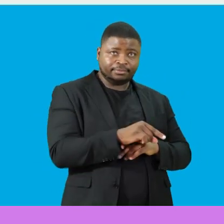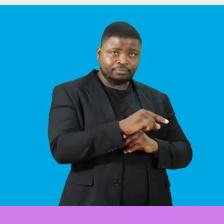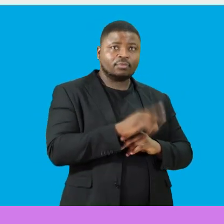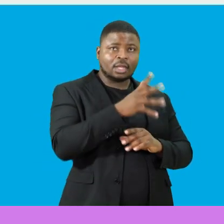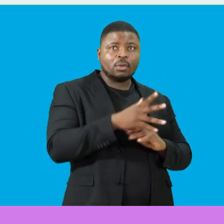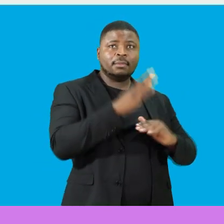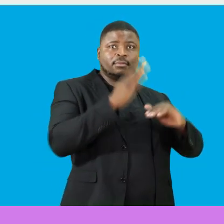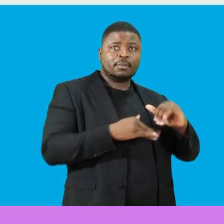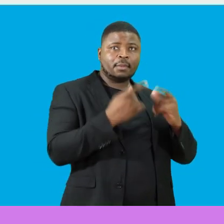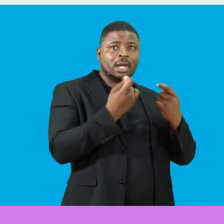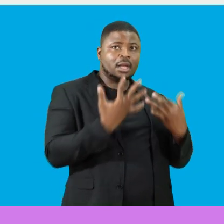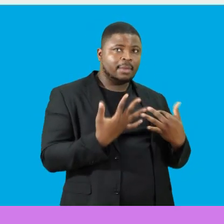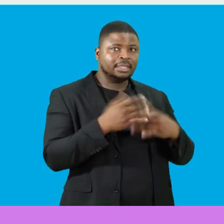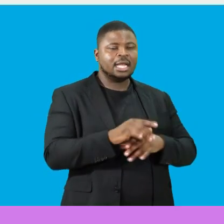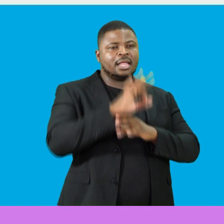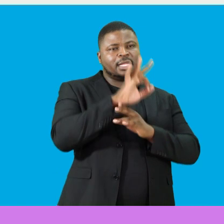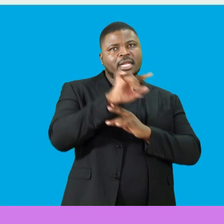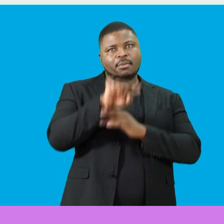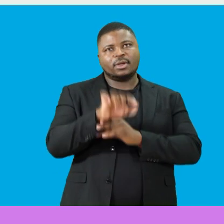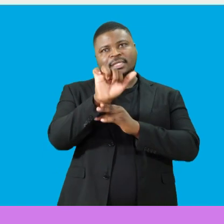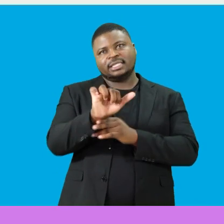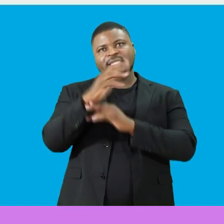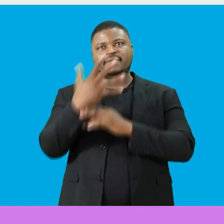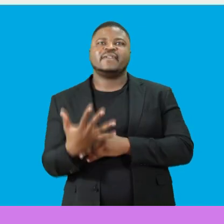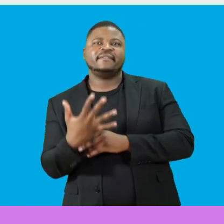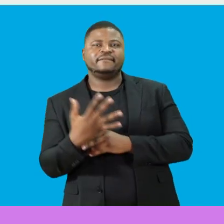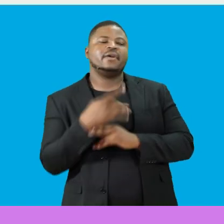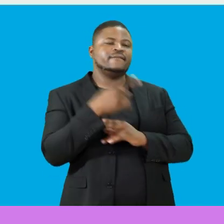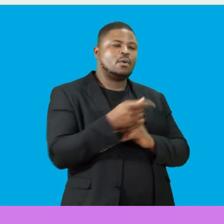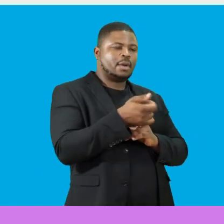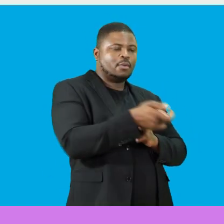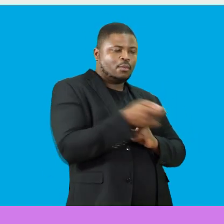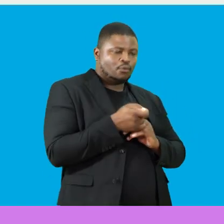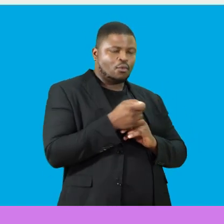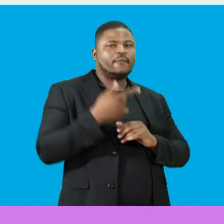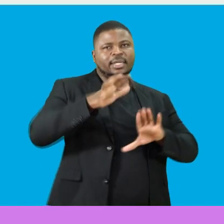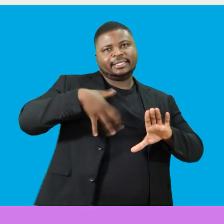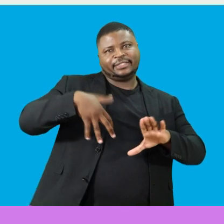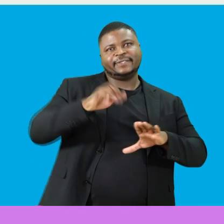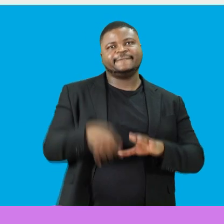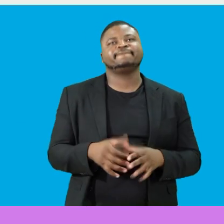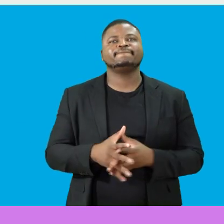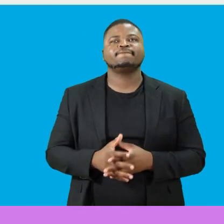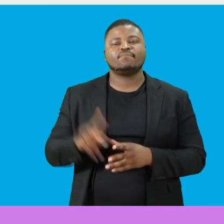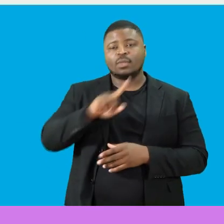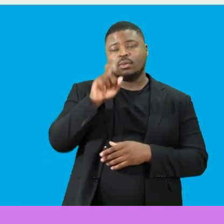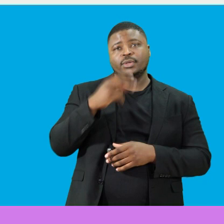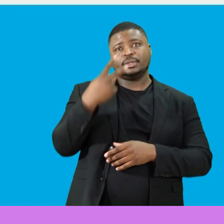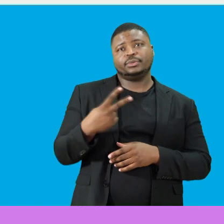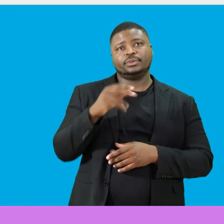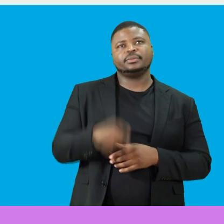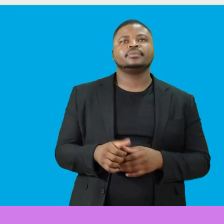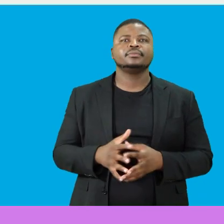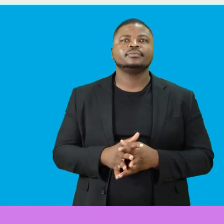be charged 3 Rand 65 cents for making this withdrawal at a till point. Question 2